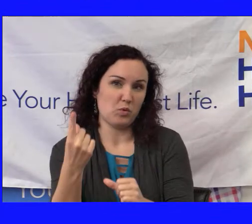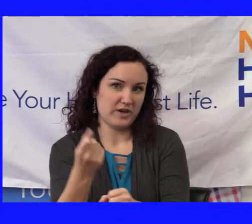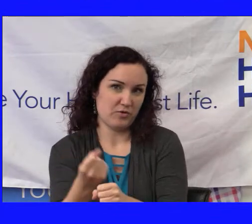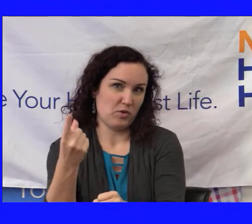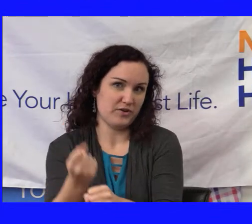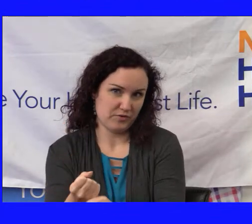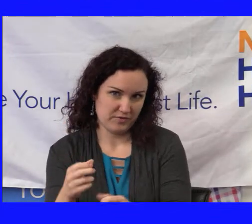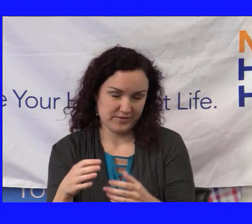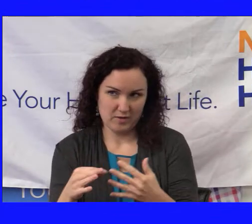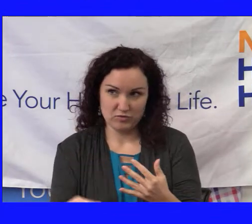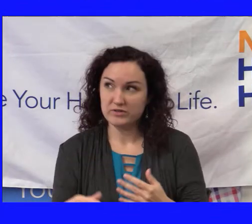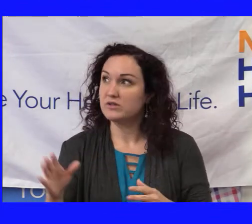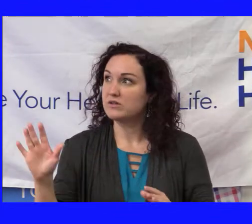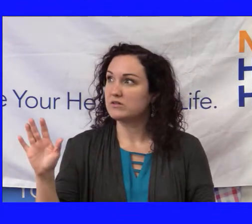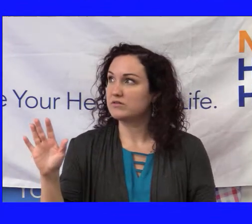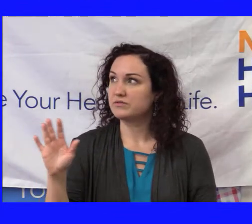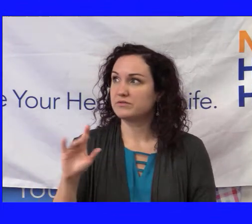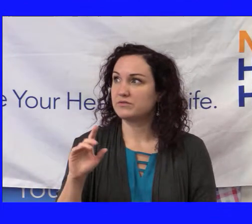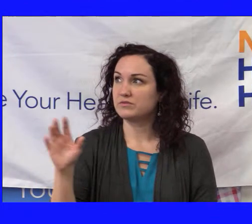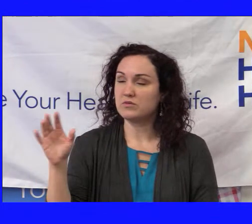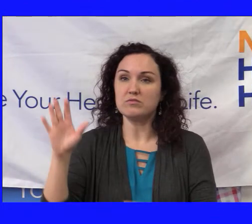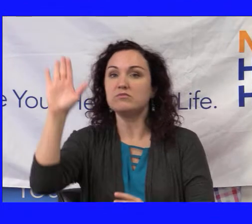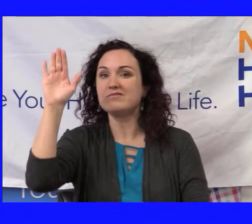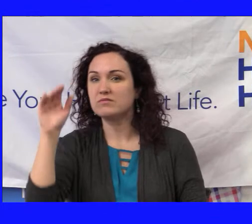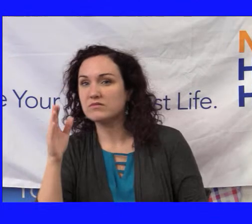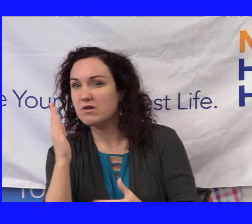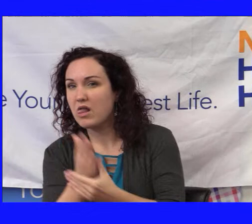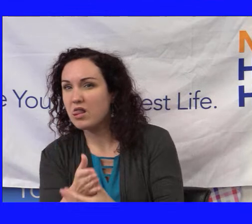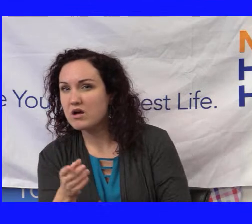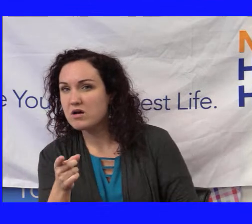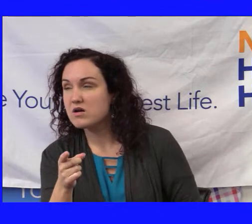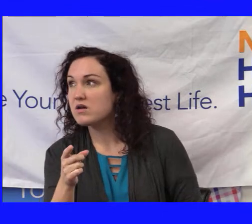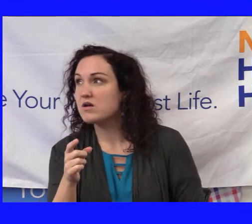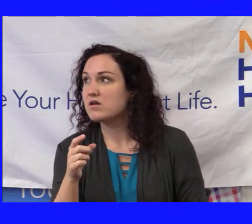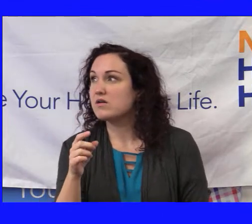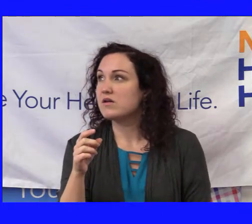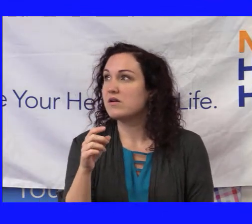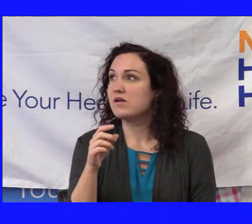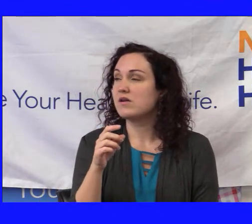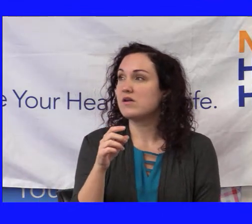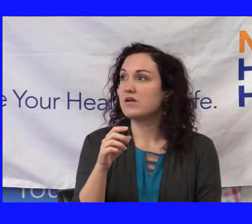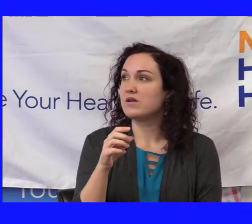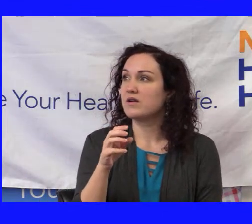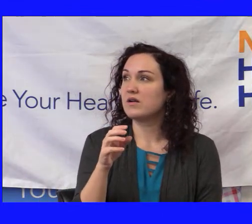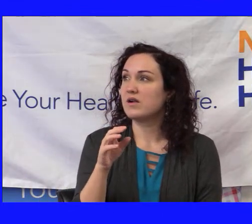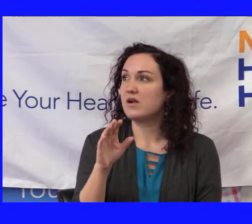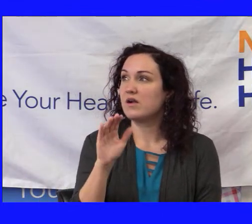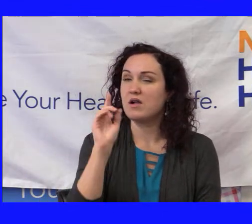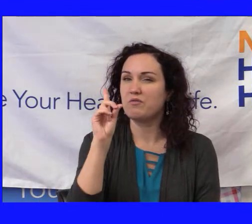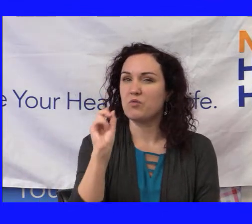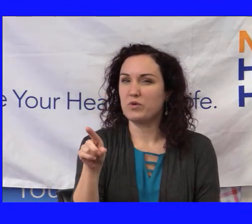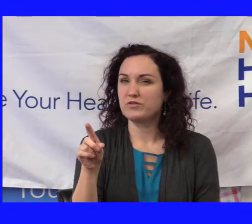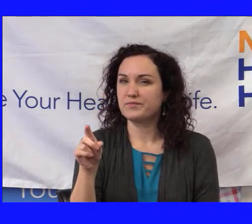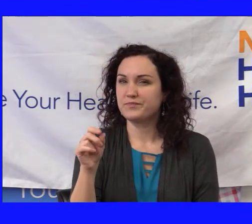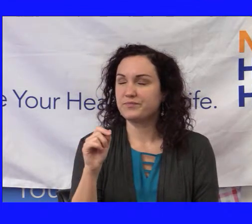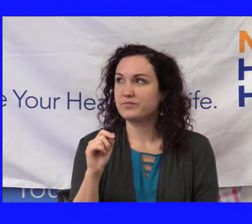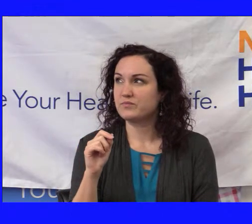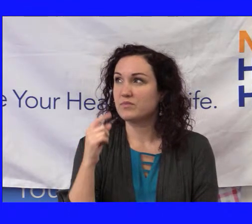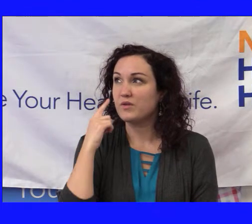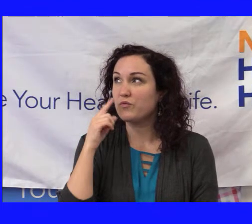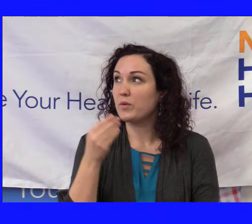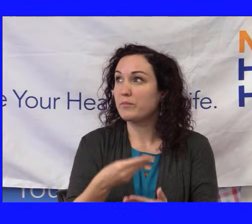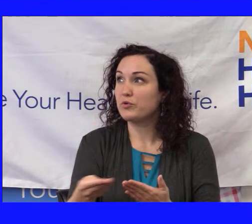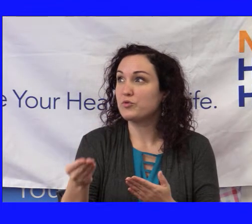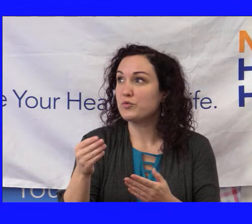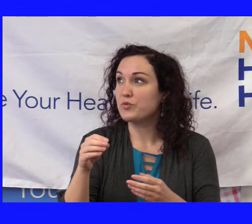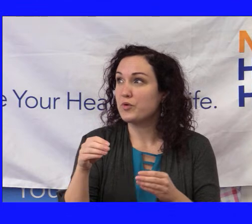Next page, we'll ask Good Dr. afternoon. Yeah. Joe Wilson from Strategic Sourcing. Under the Systems Procurement Operating